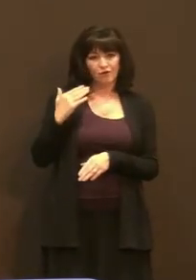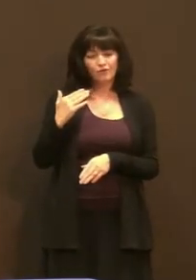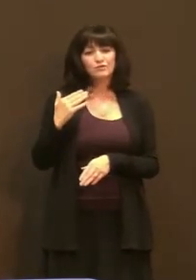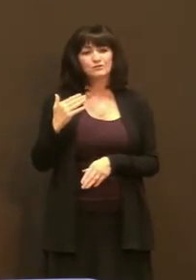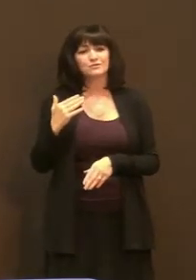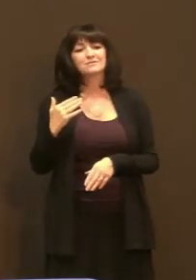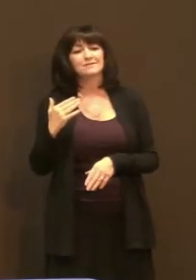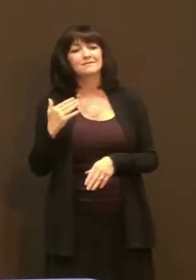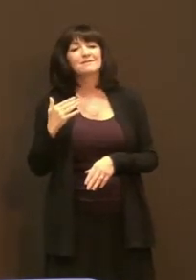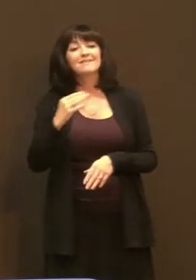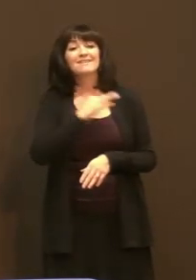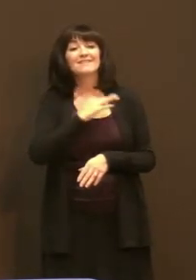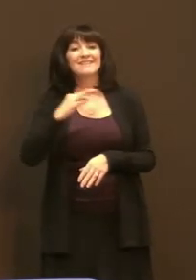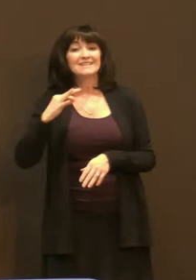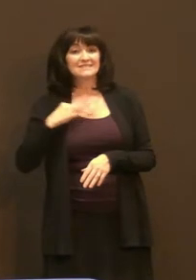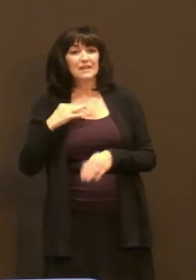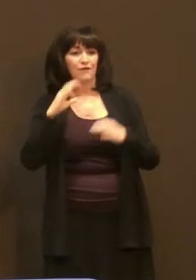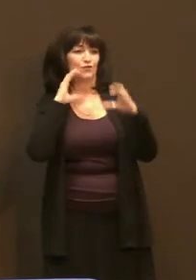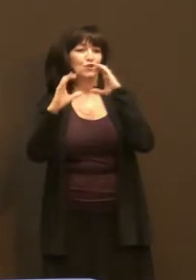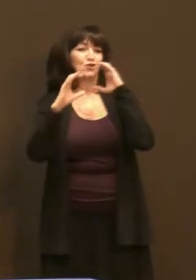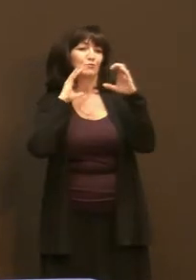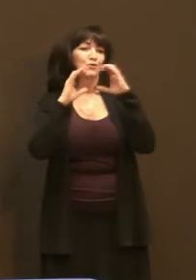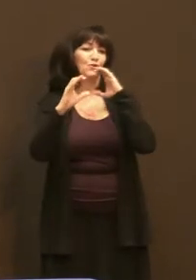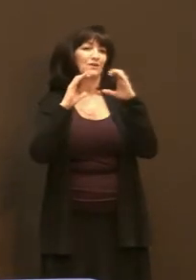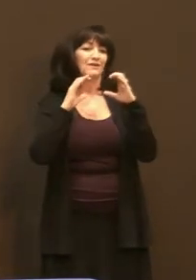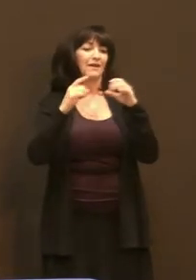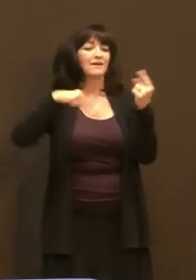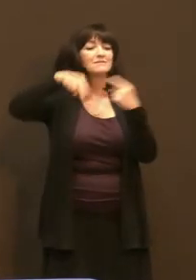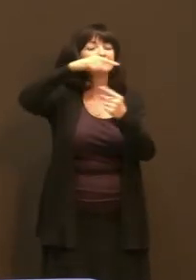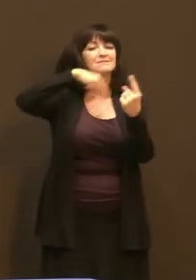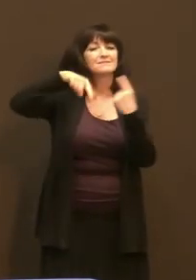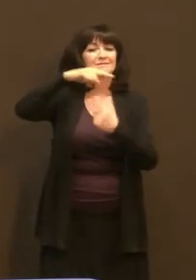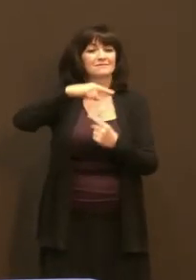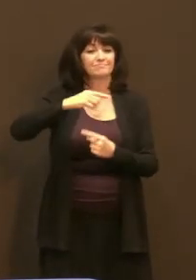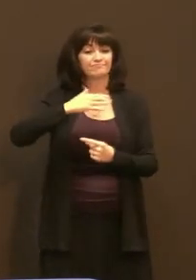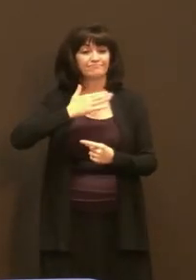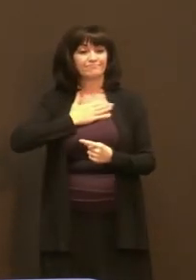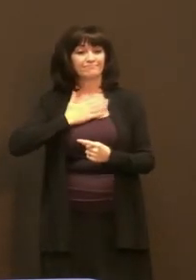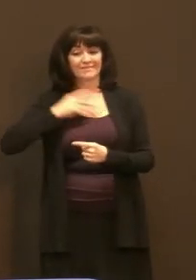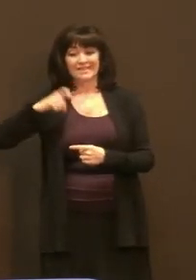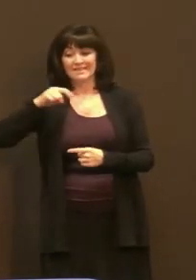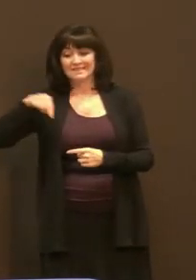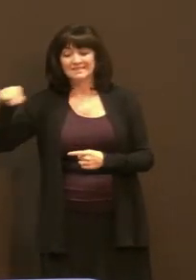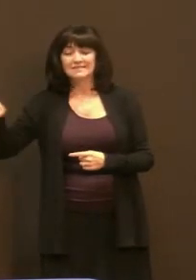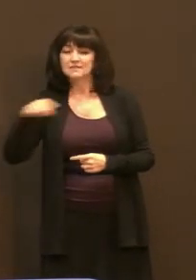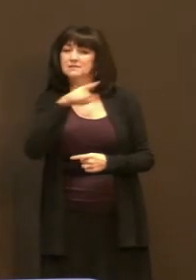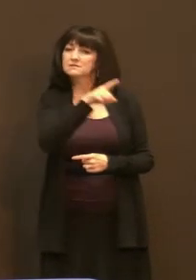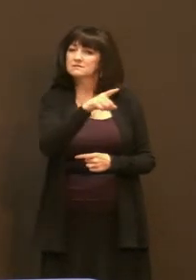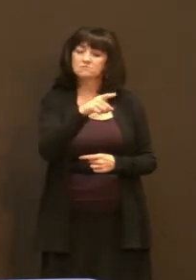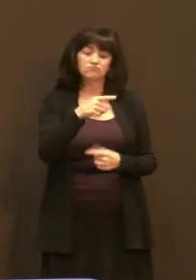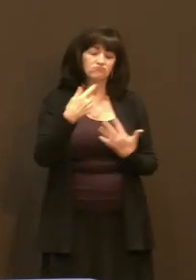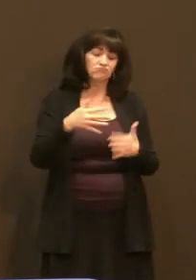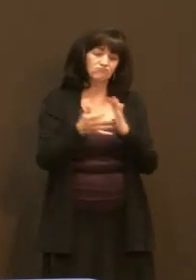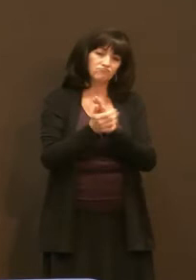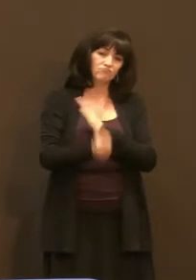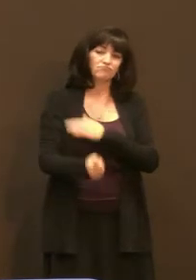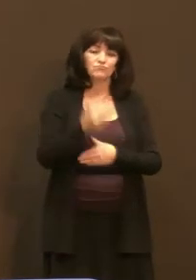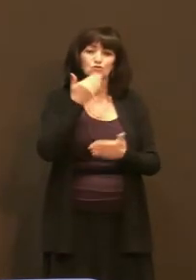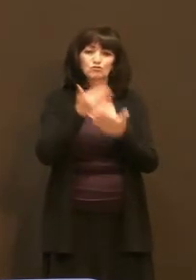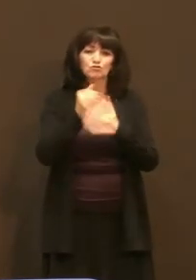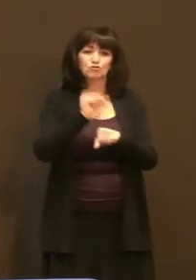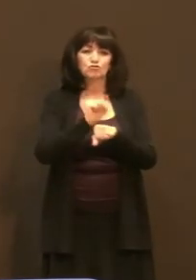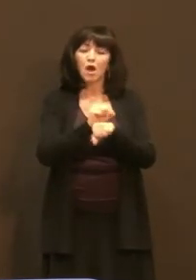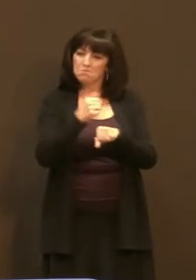staff communicate with other governors in terms of our needs and whatnot, and he's been doing an outstanding job with that. I talk to him